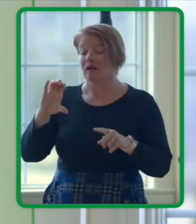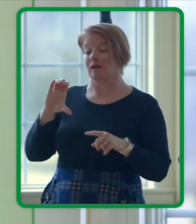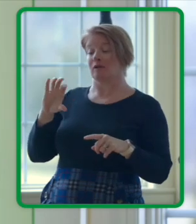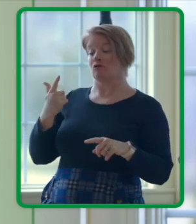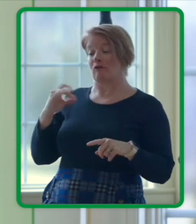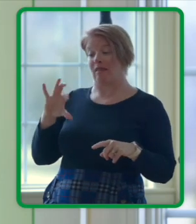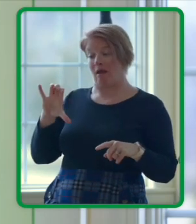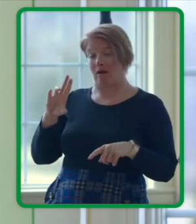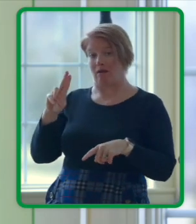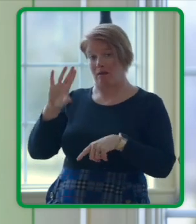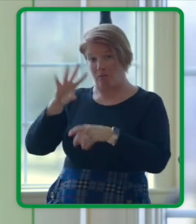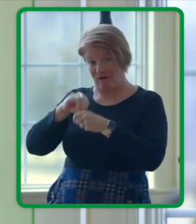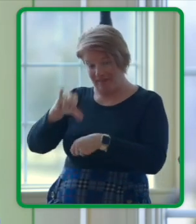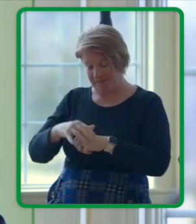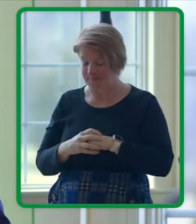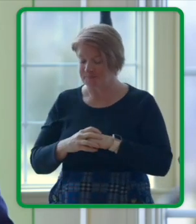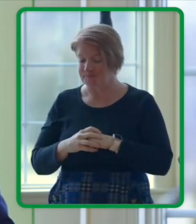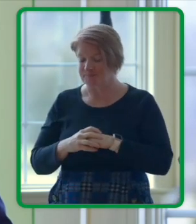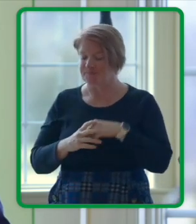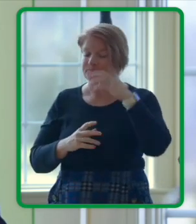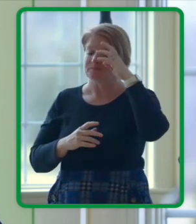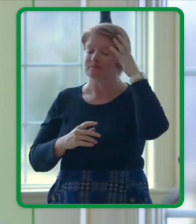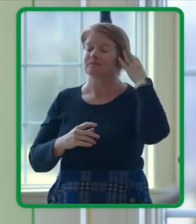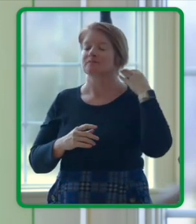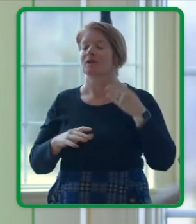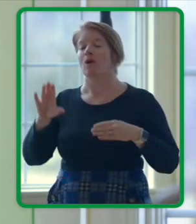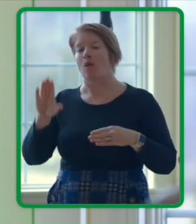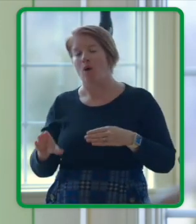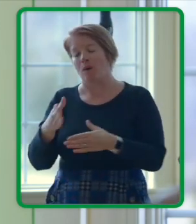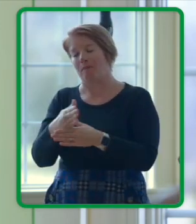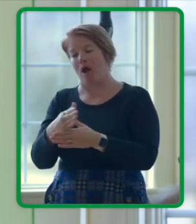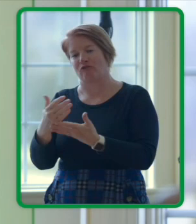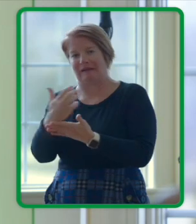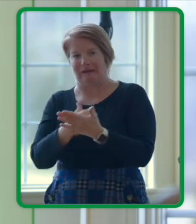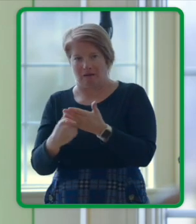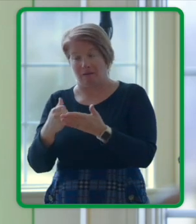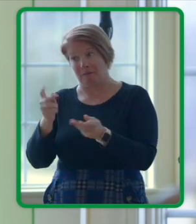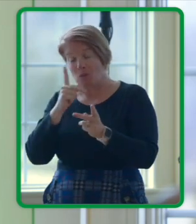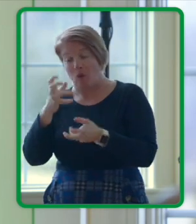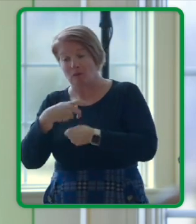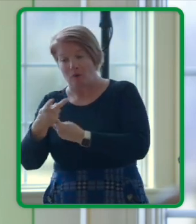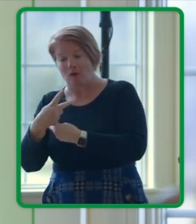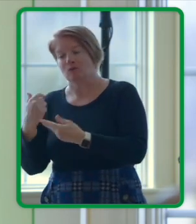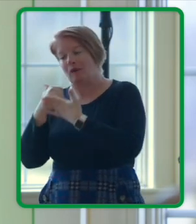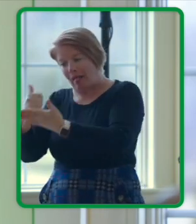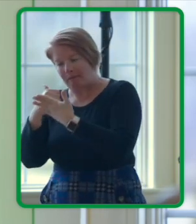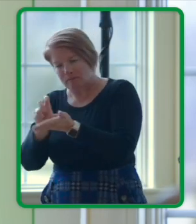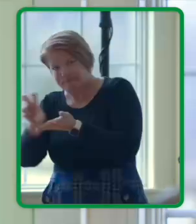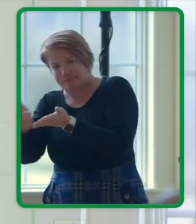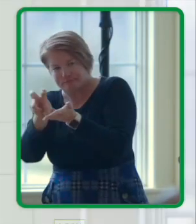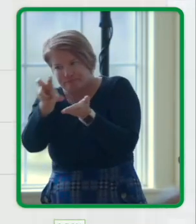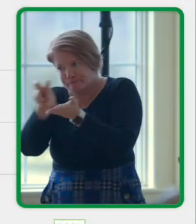one of those. And that was to help lending needs of low to moderate income borrowers. Now on the next